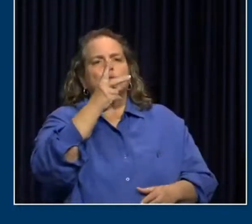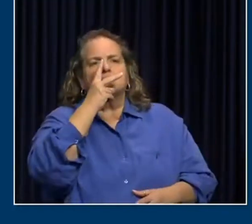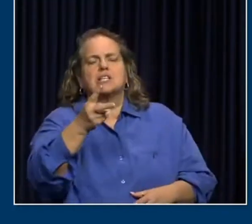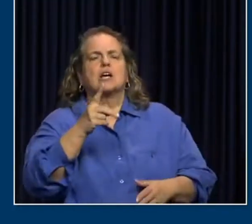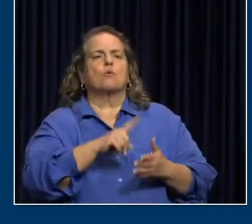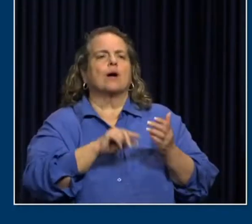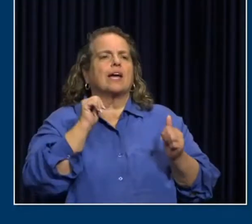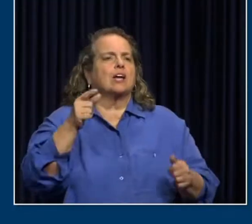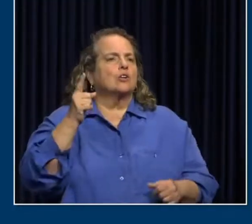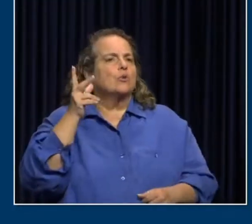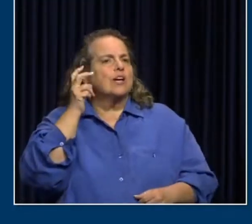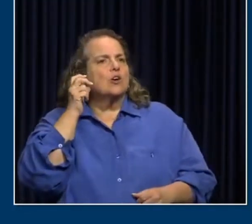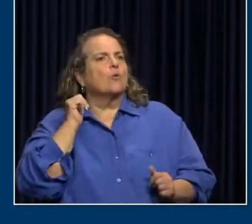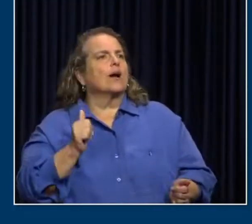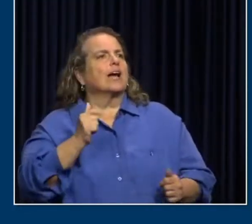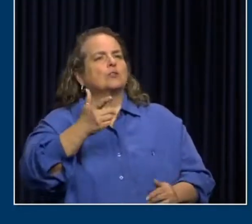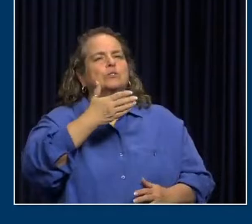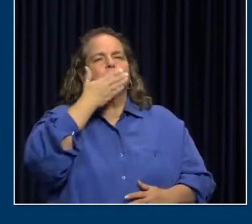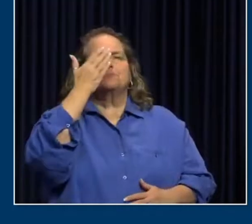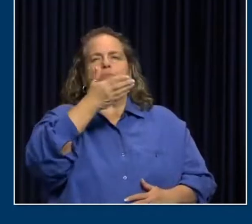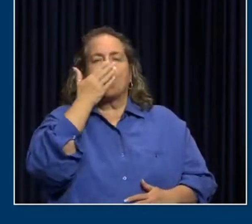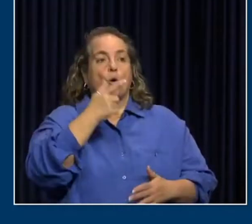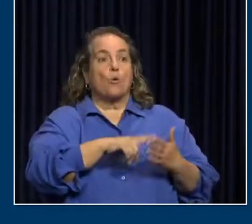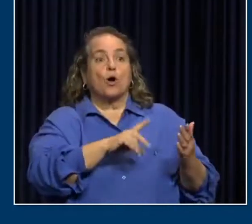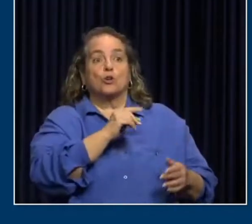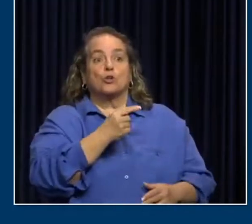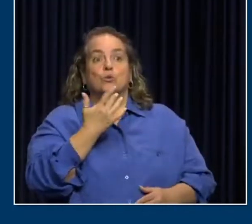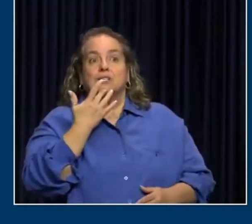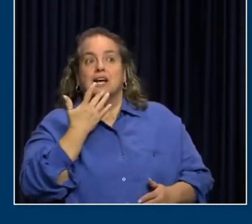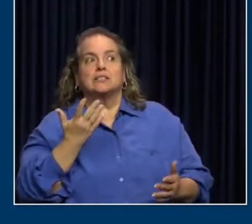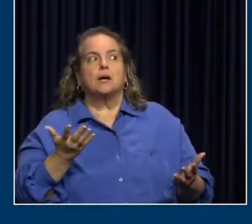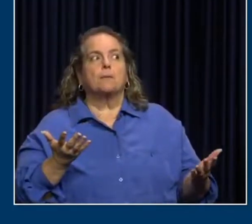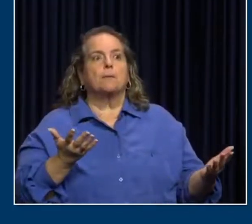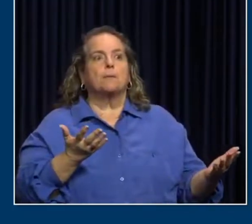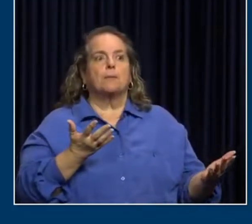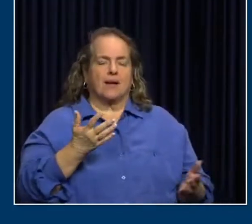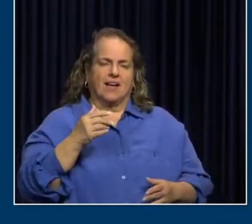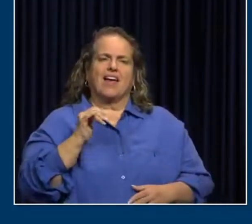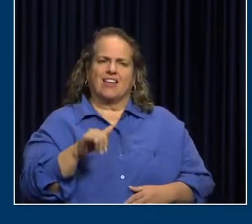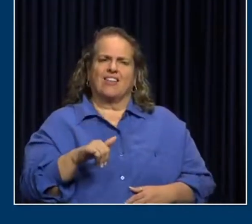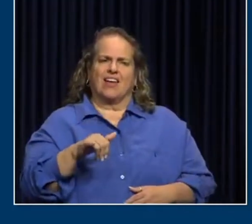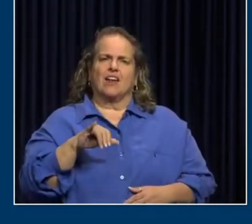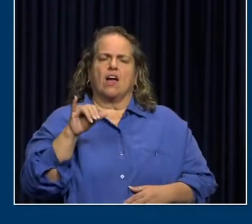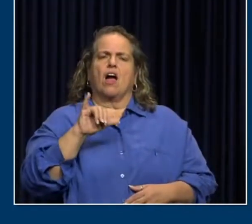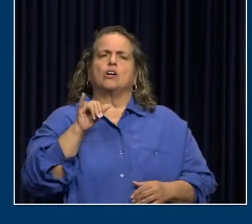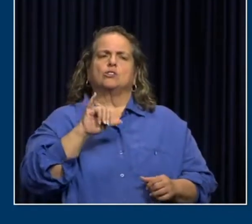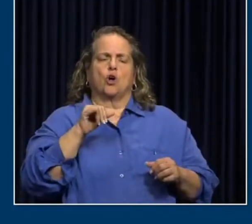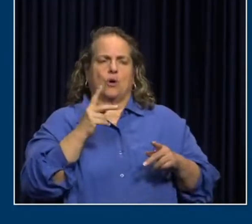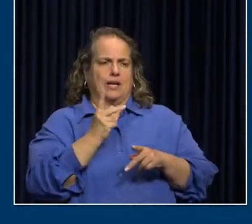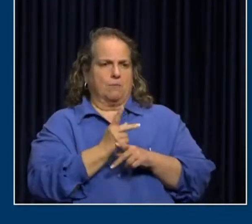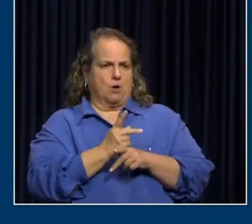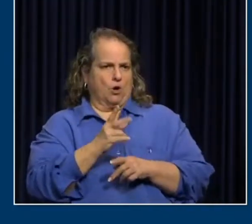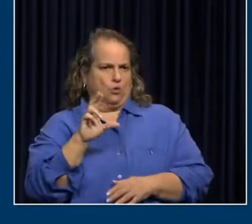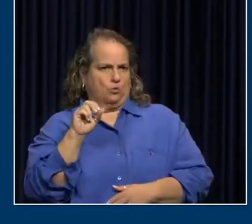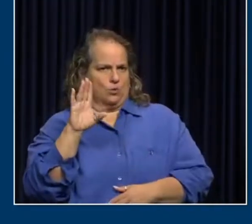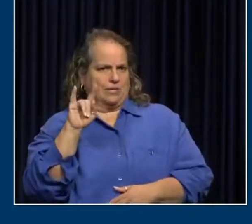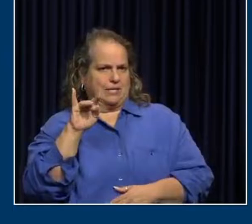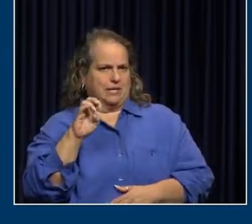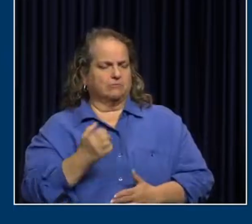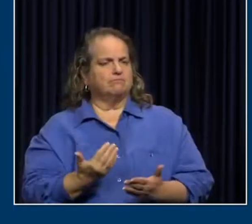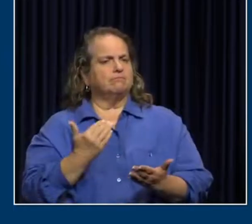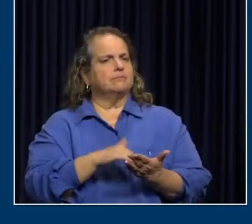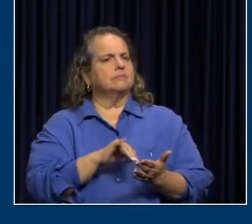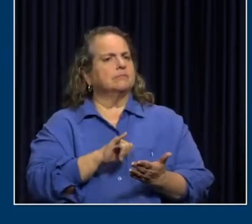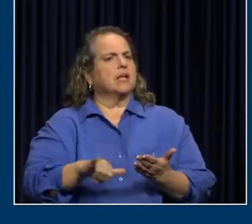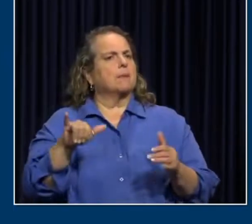you smell? What can you taste? And also helping keep your kids on a predictable routine. Put up a visual schedule. Come up with the things that you're